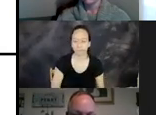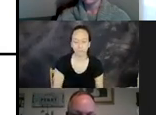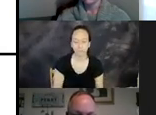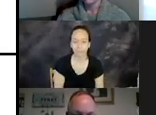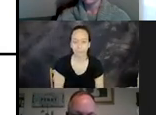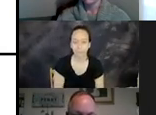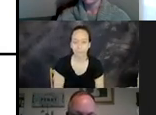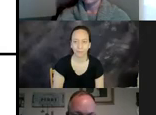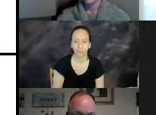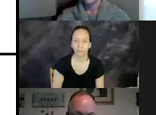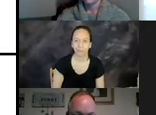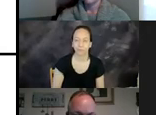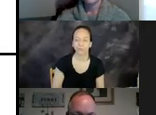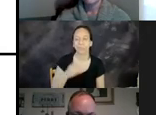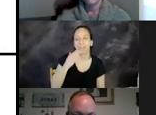Awesome. Thank you, Dave.